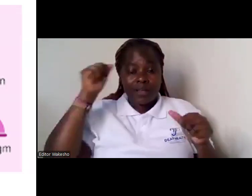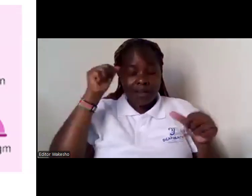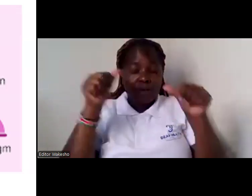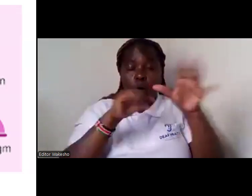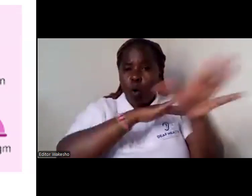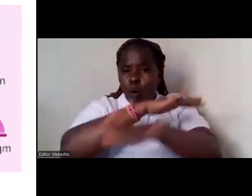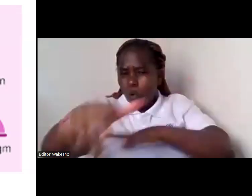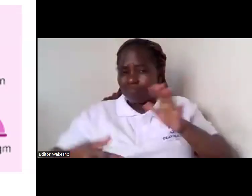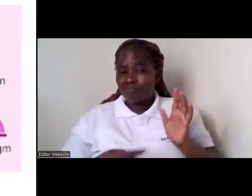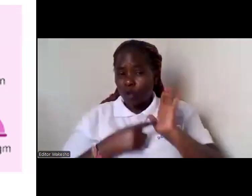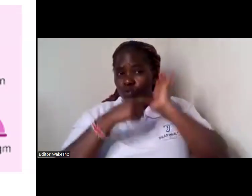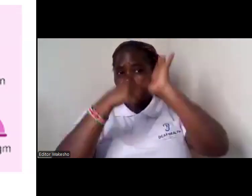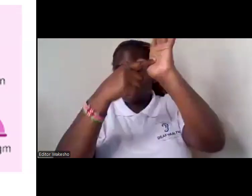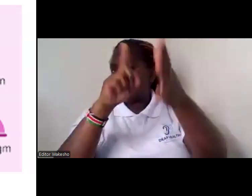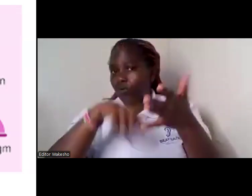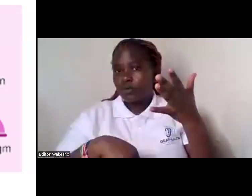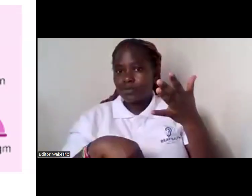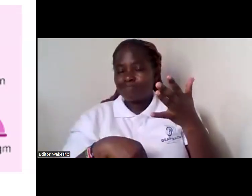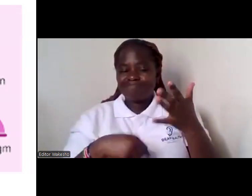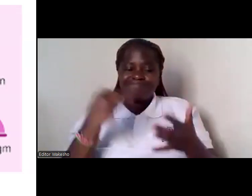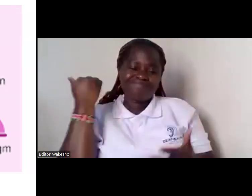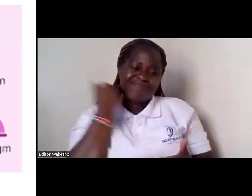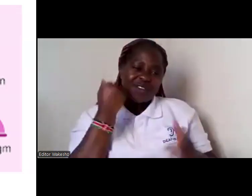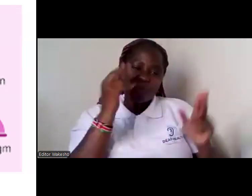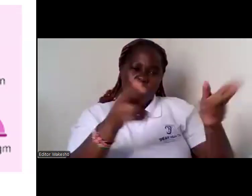of an abnormal